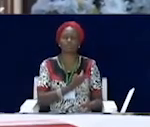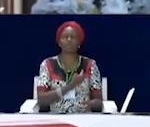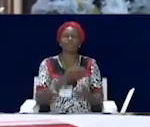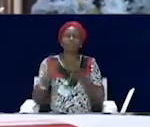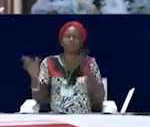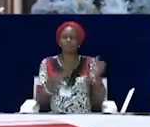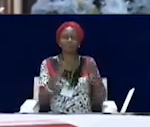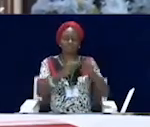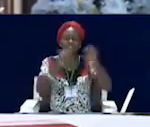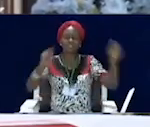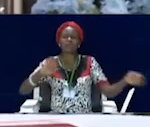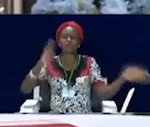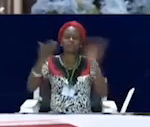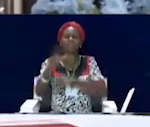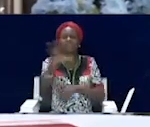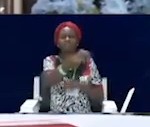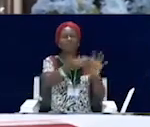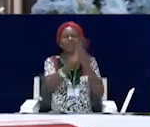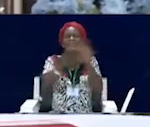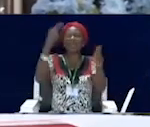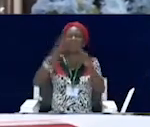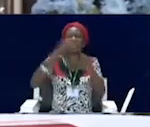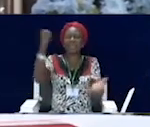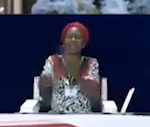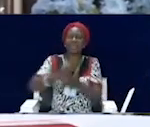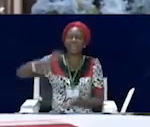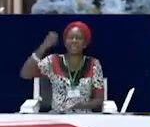prepare a table before them